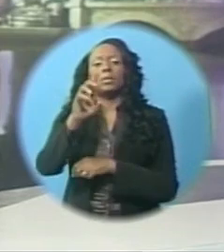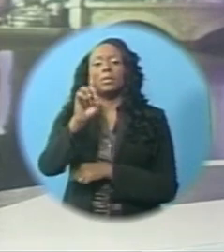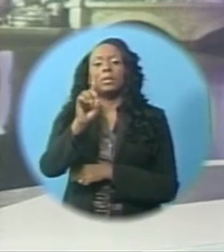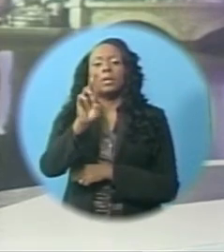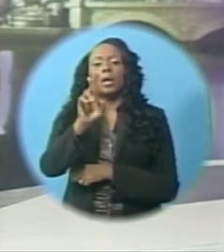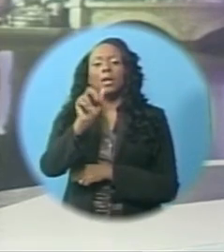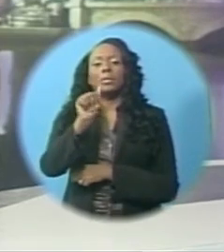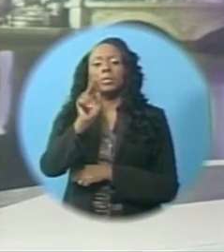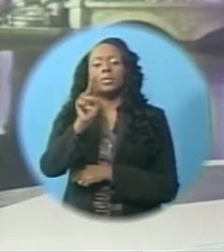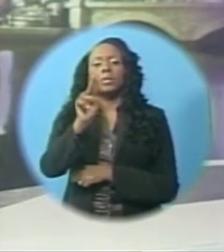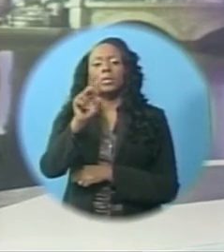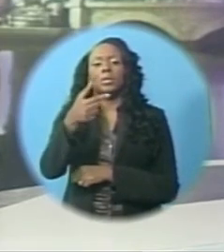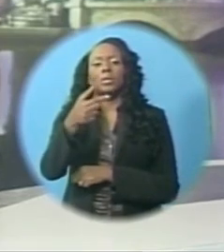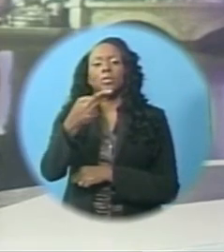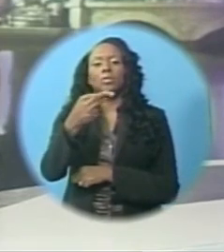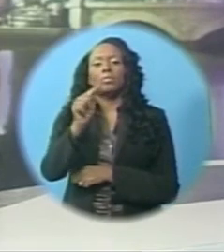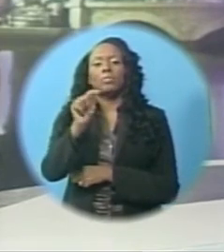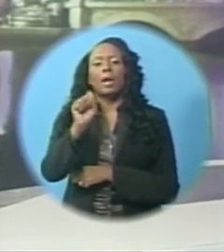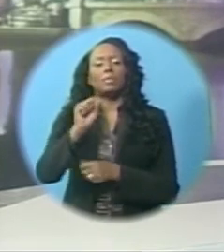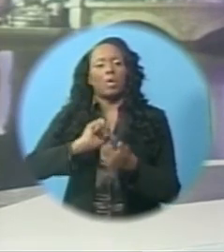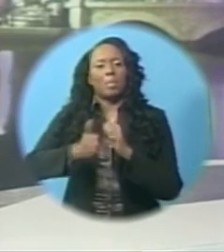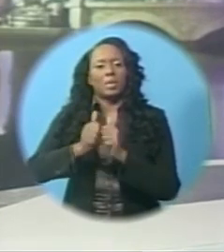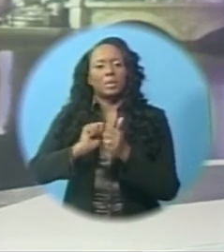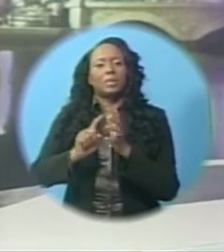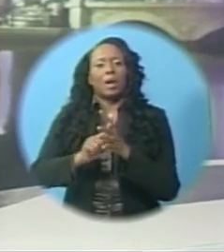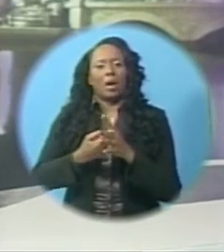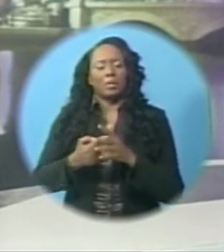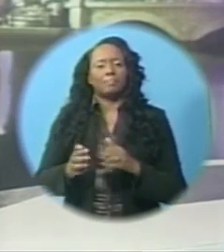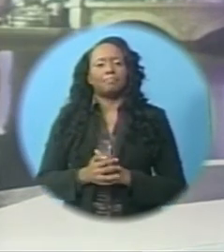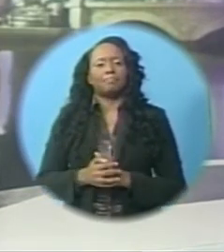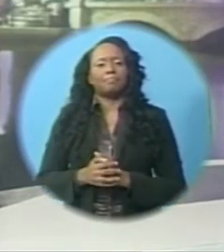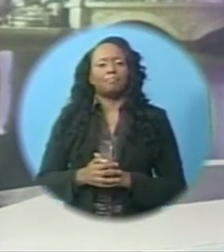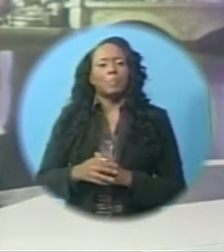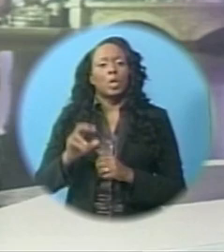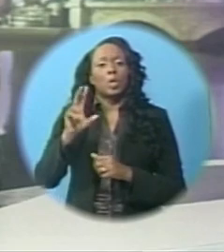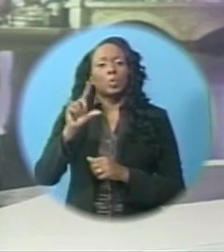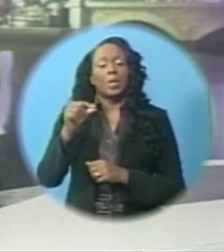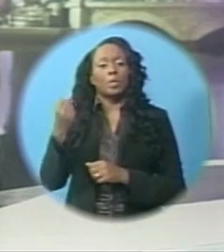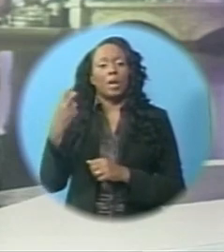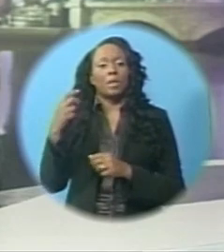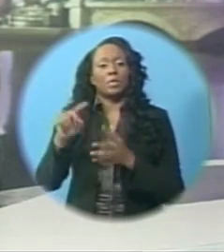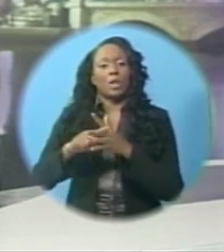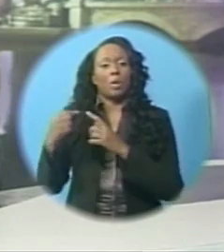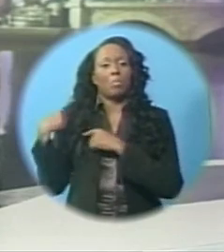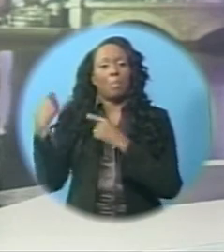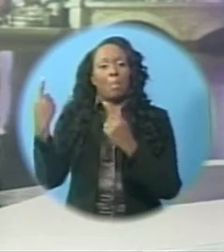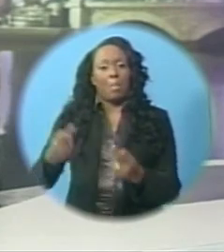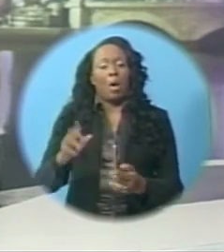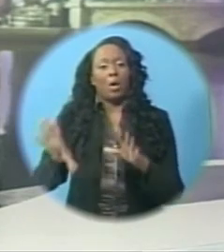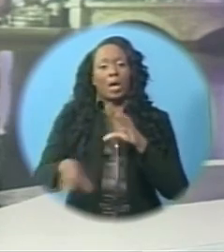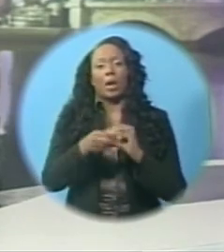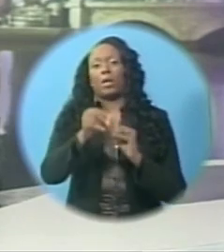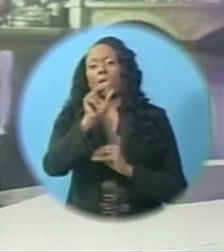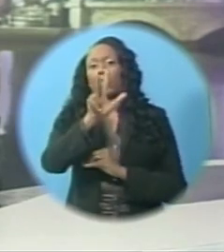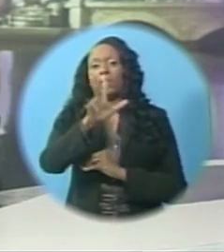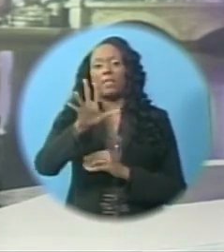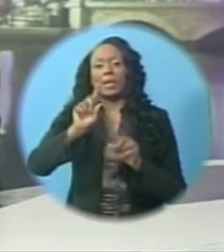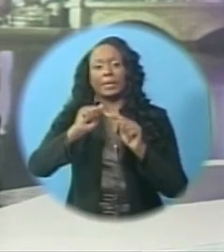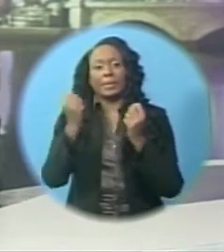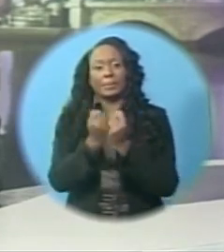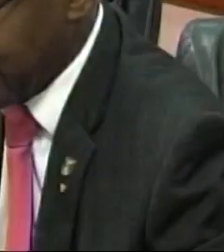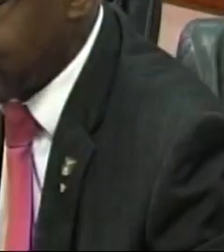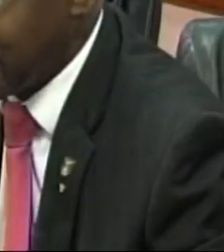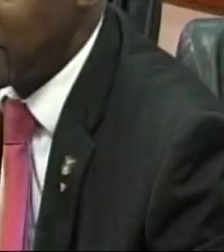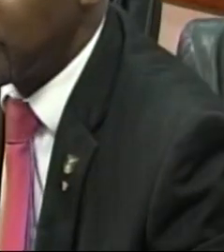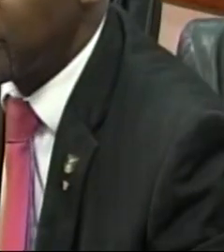which started back in 2012, has grown bigger and bigger each year, with a total of 35 teams taking part this year.